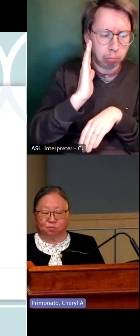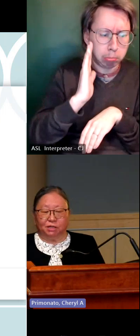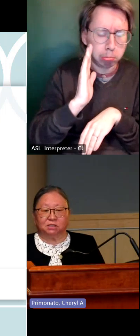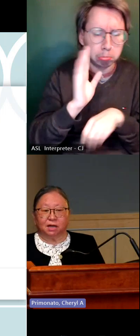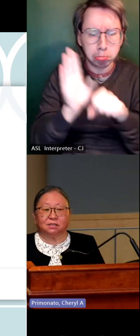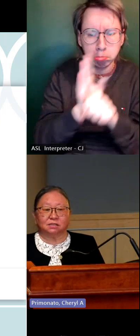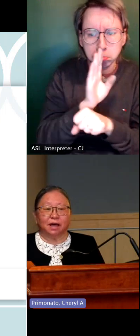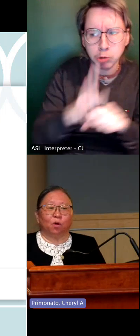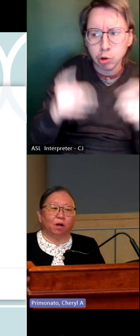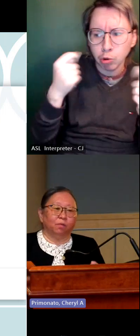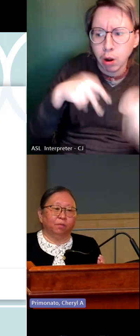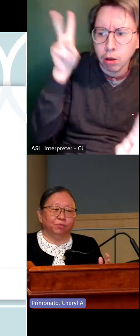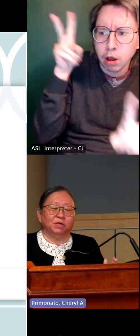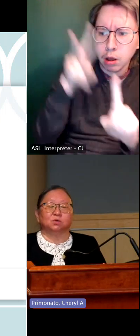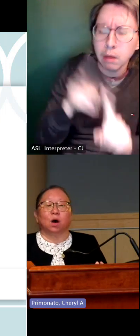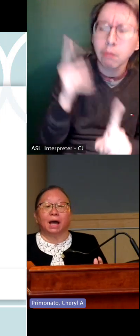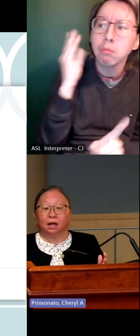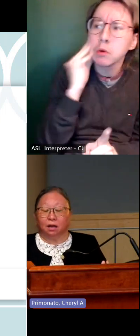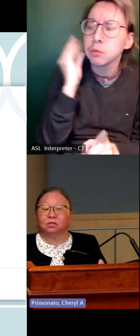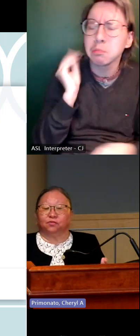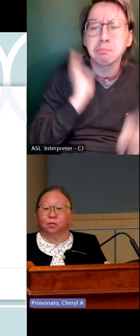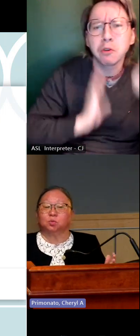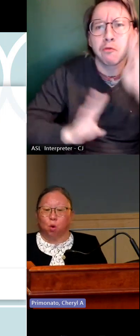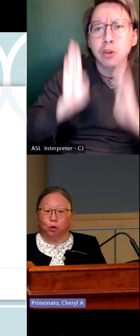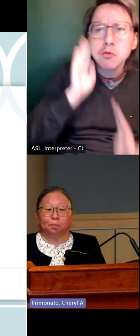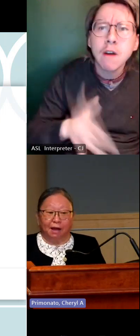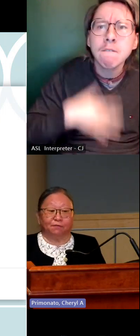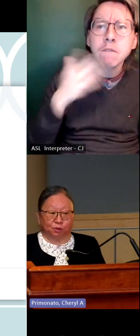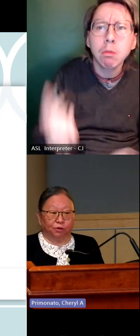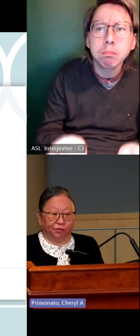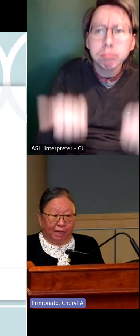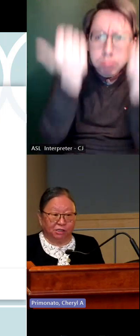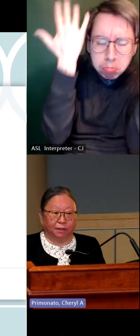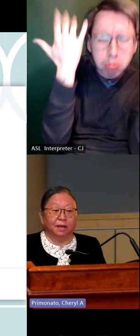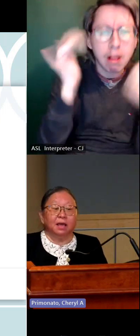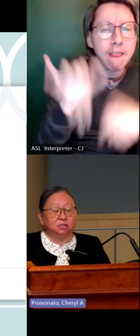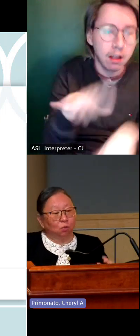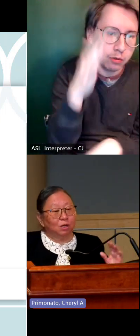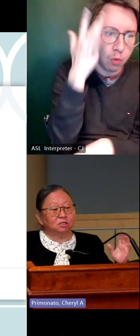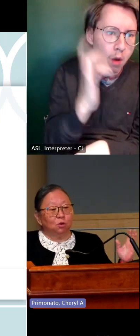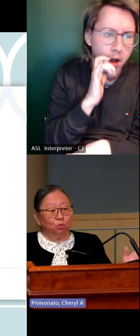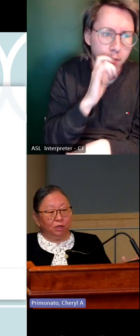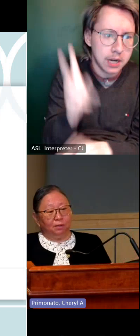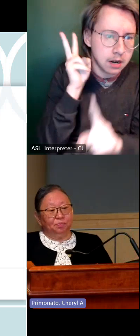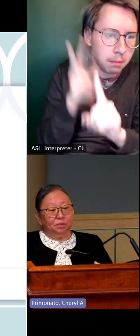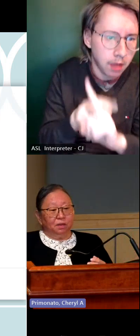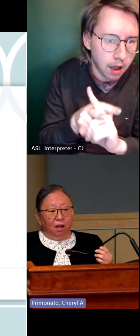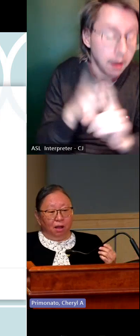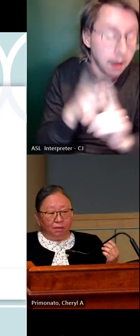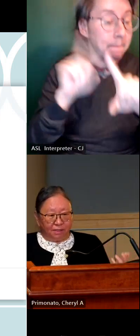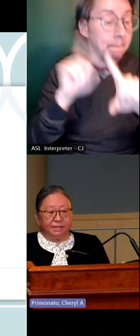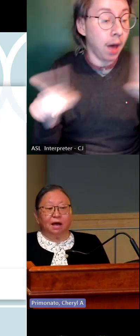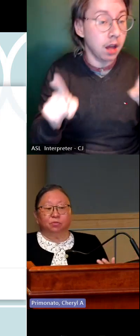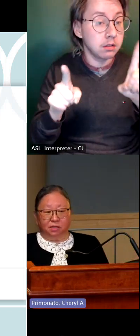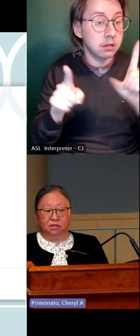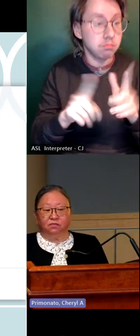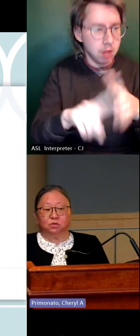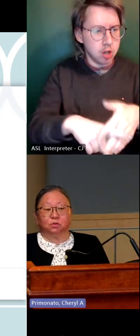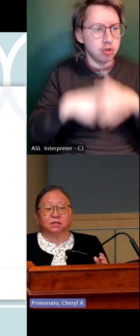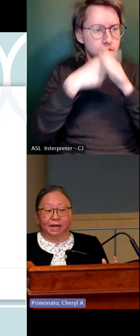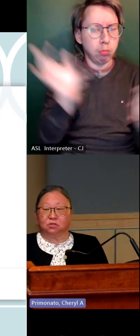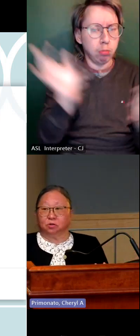it's been expressed to us that the reason why a lot of the firms won't apply for certification. So once we sit down